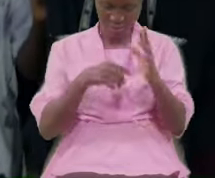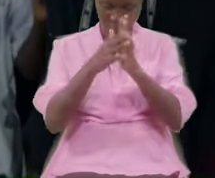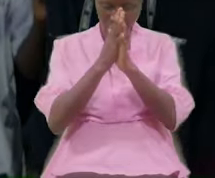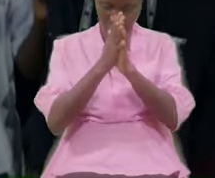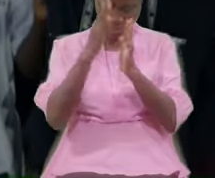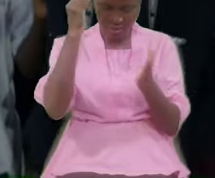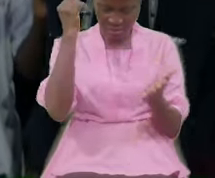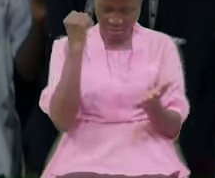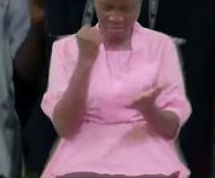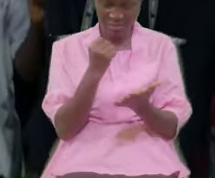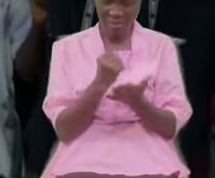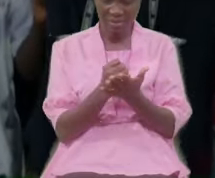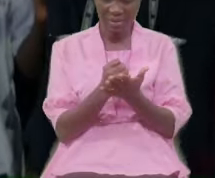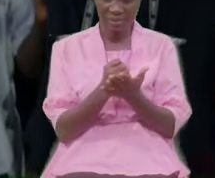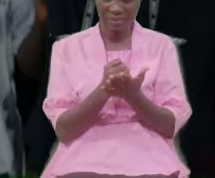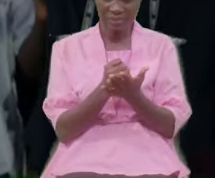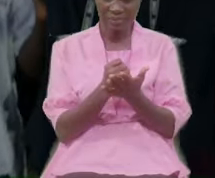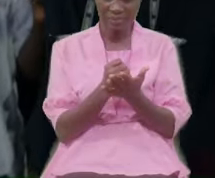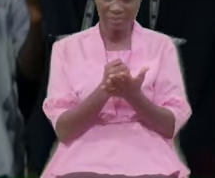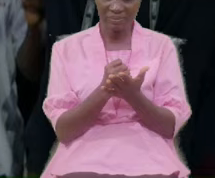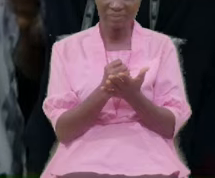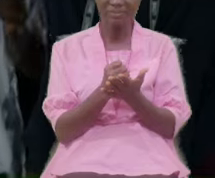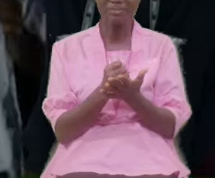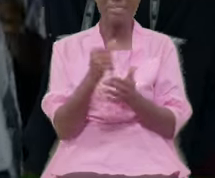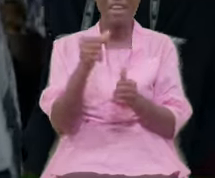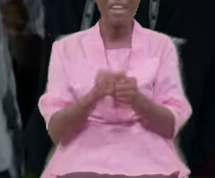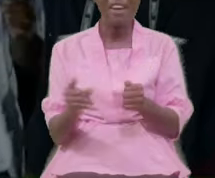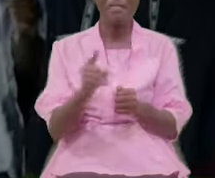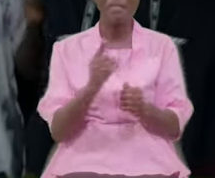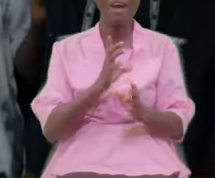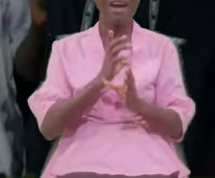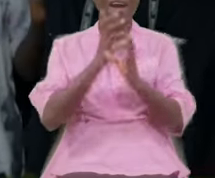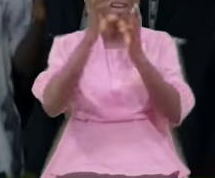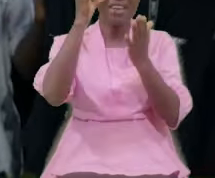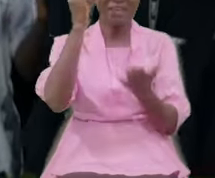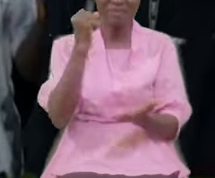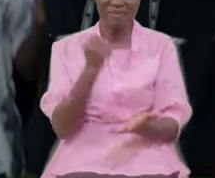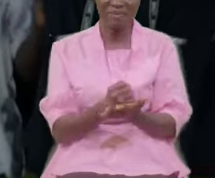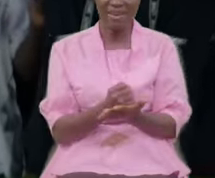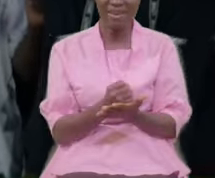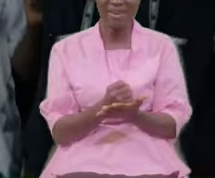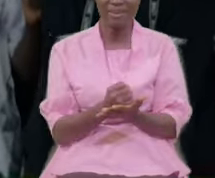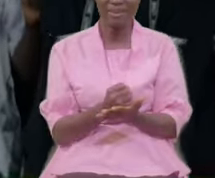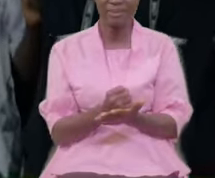Hesus nagaampo kami and everybody said Amen ang tanang musing Amen